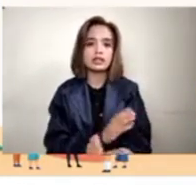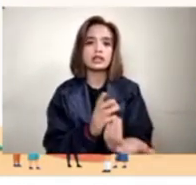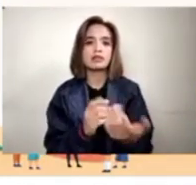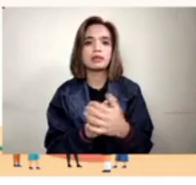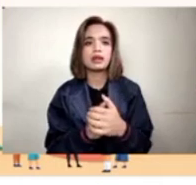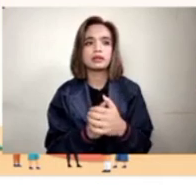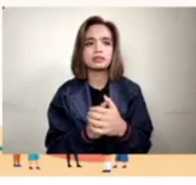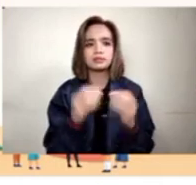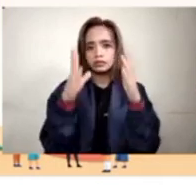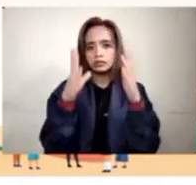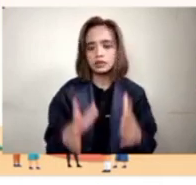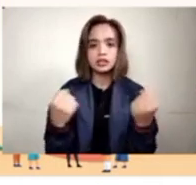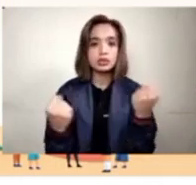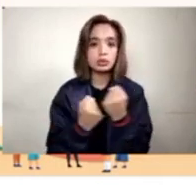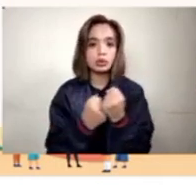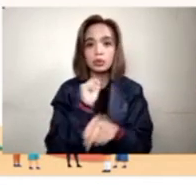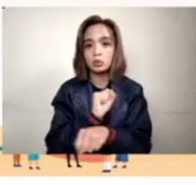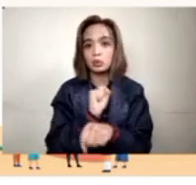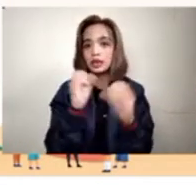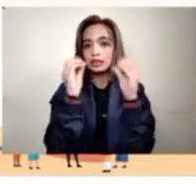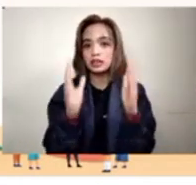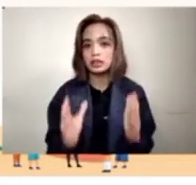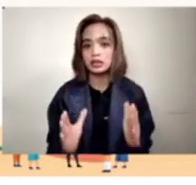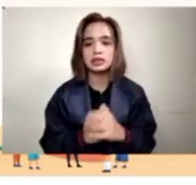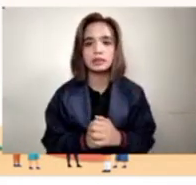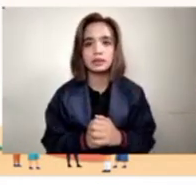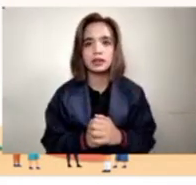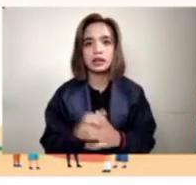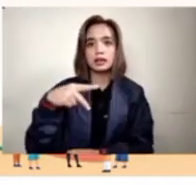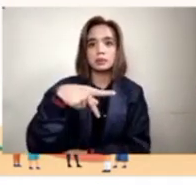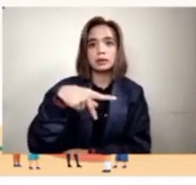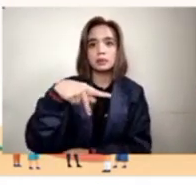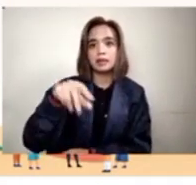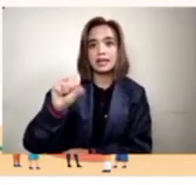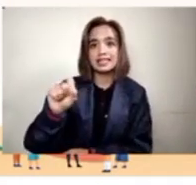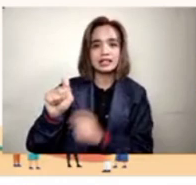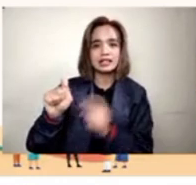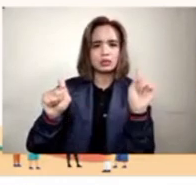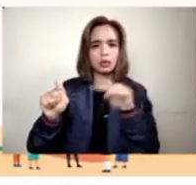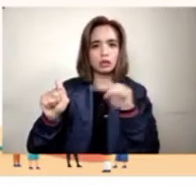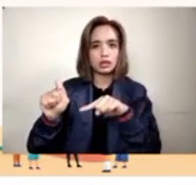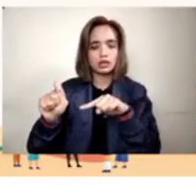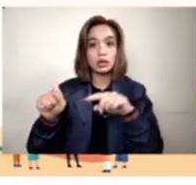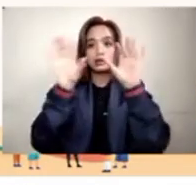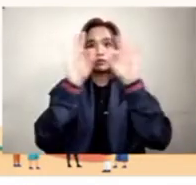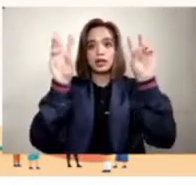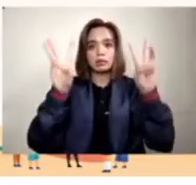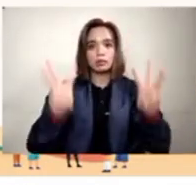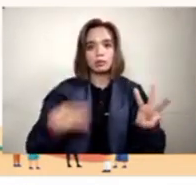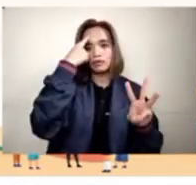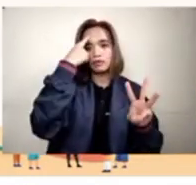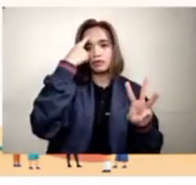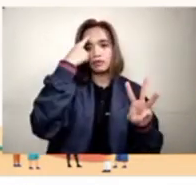confidence and in support for the work of teachers. The PPST is a framework for